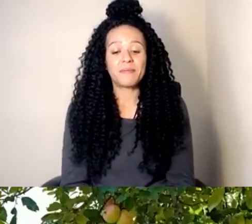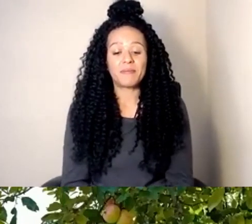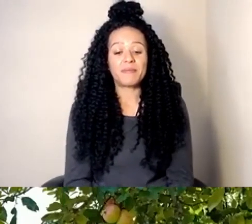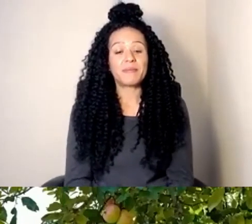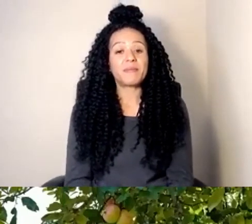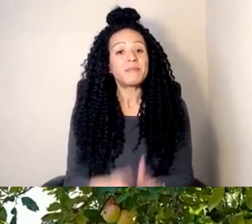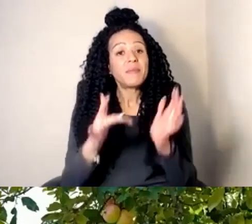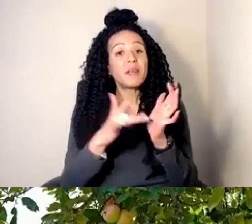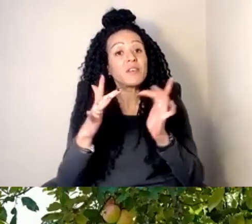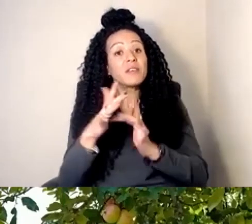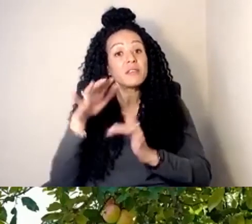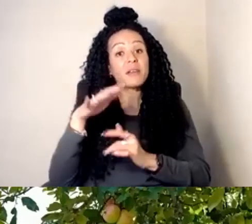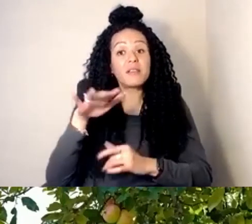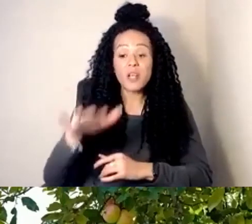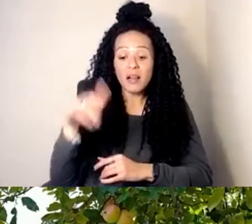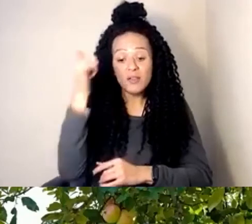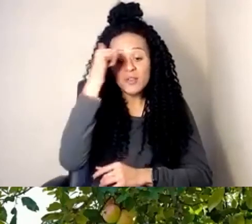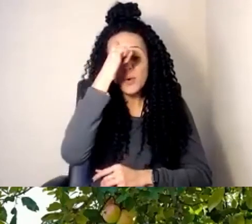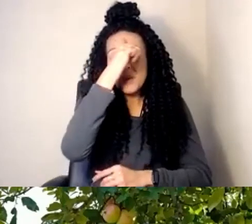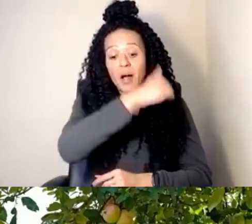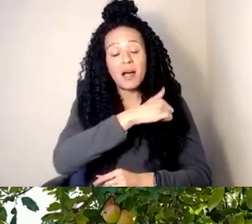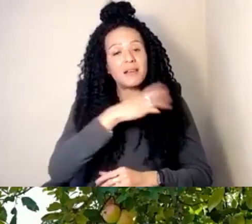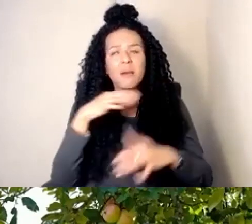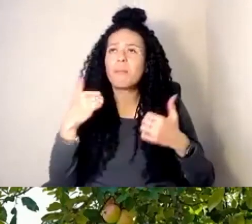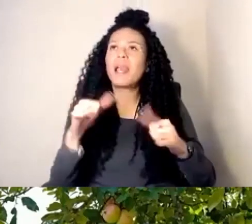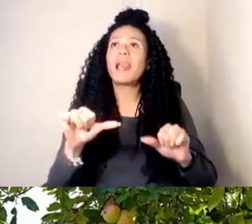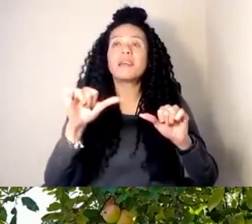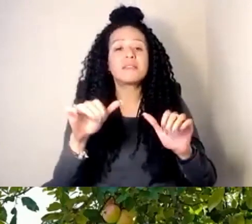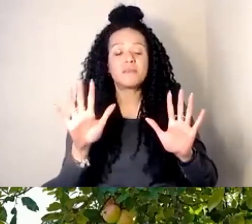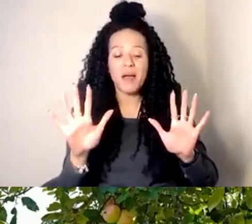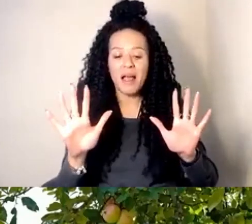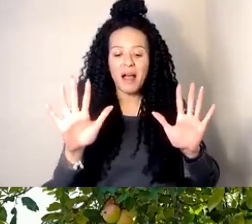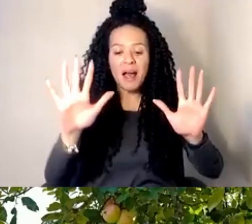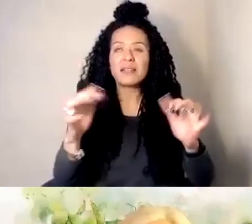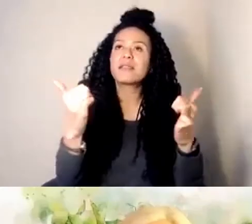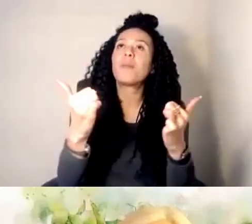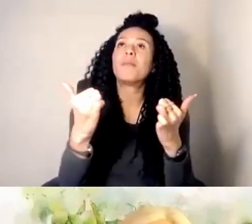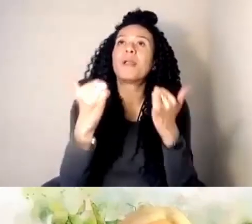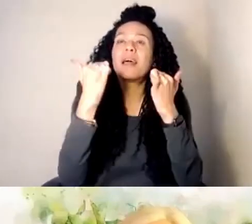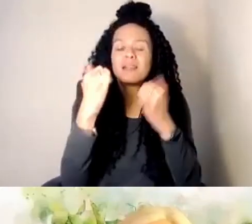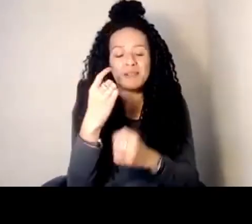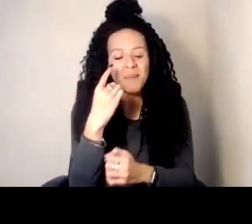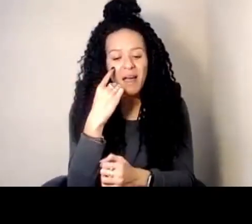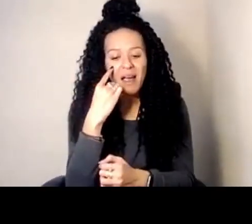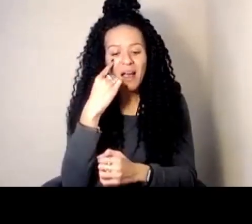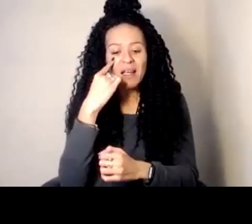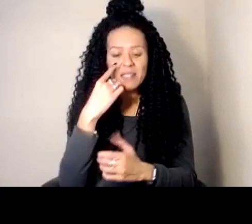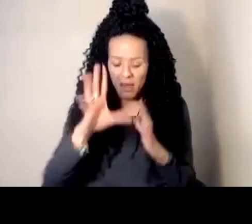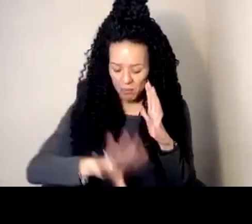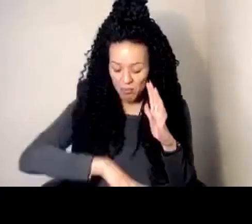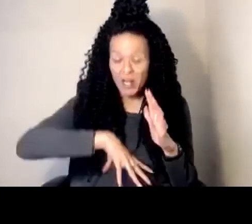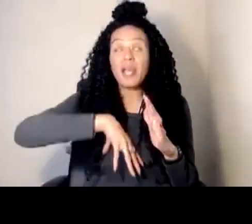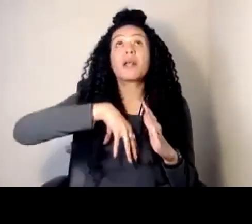tree. Jesus Christ, thou child so wise. Jesus Christ, thou child so